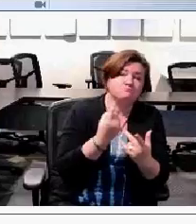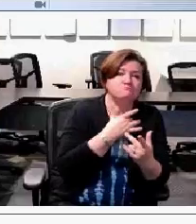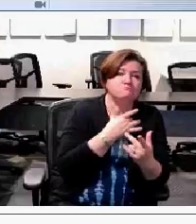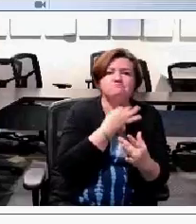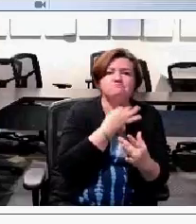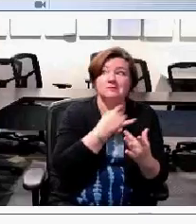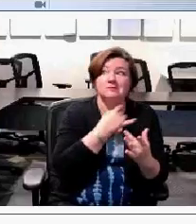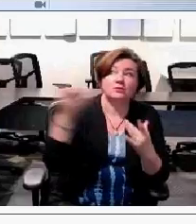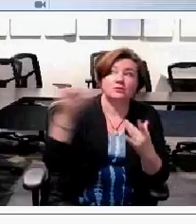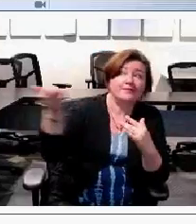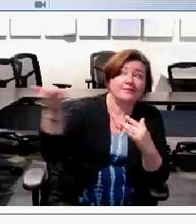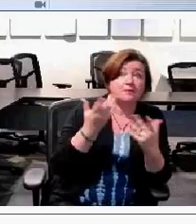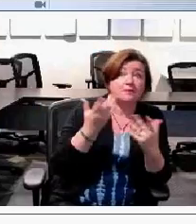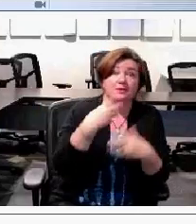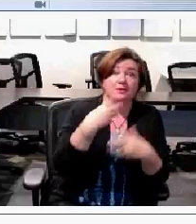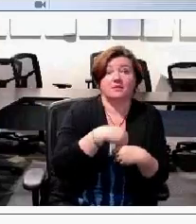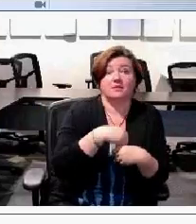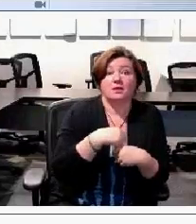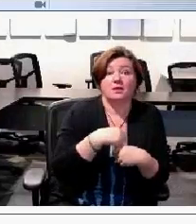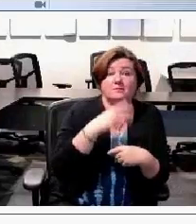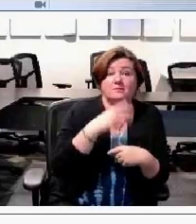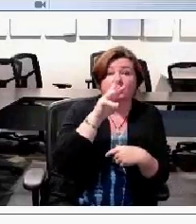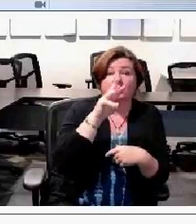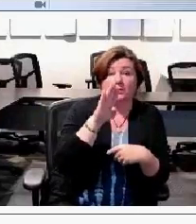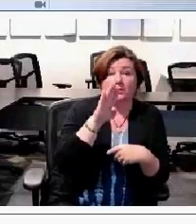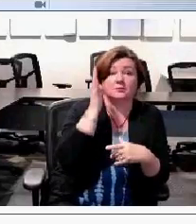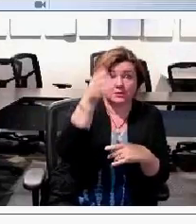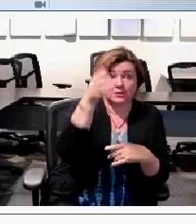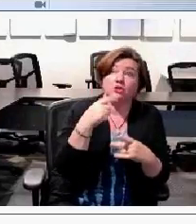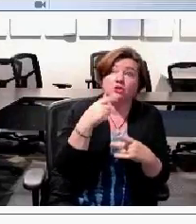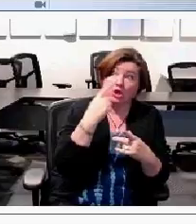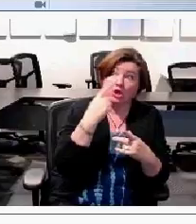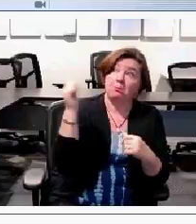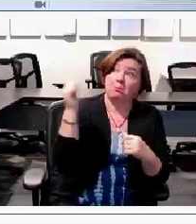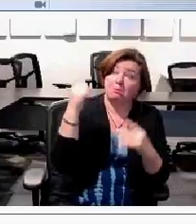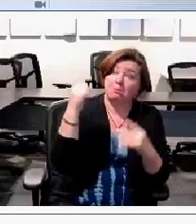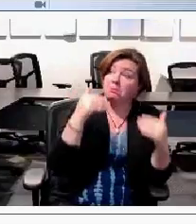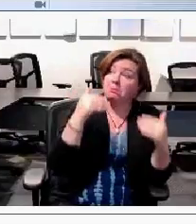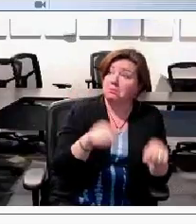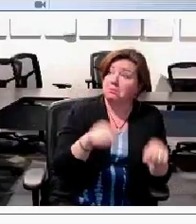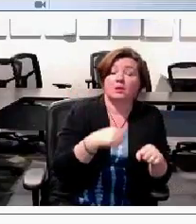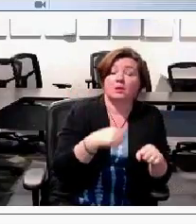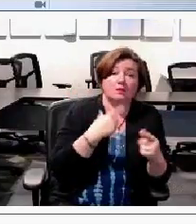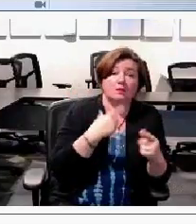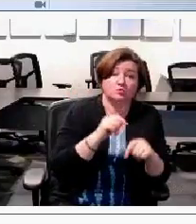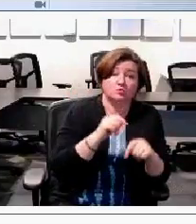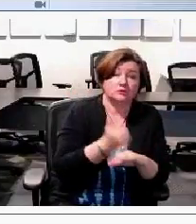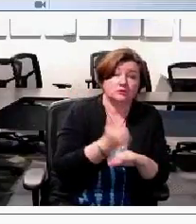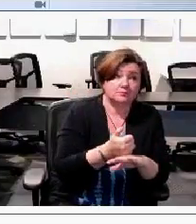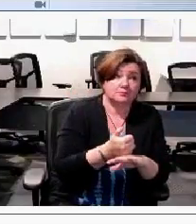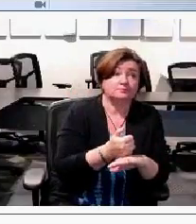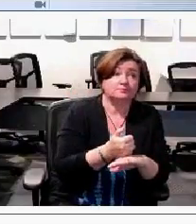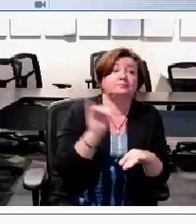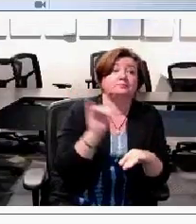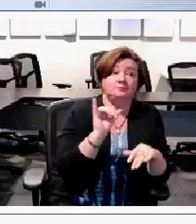one of the WebExes, received a head nod. And I also really appreciated your